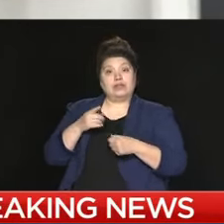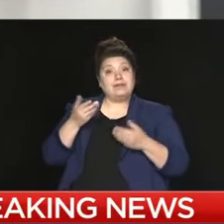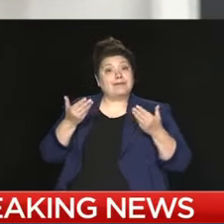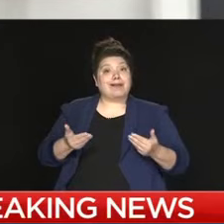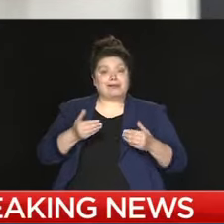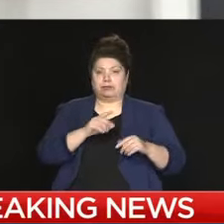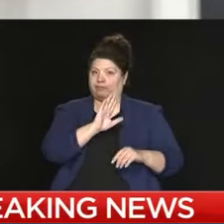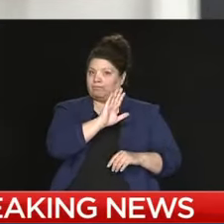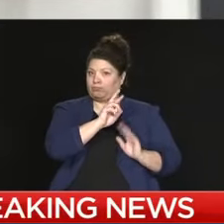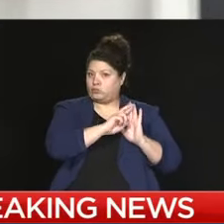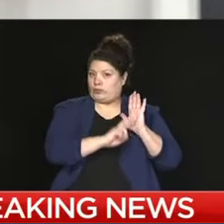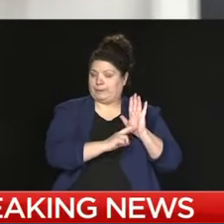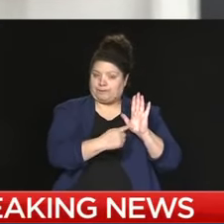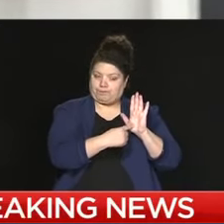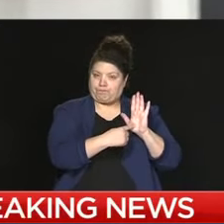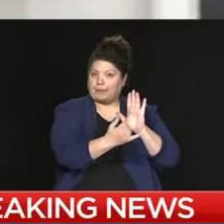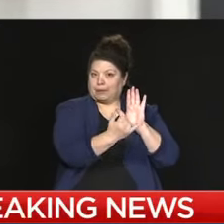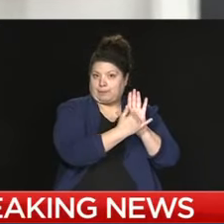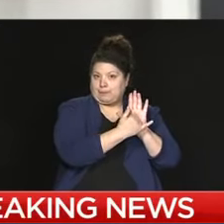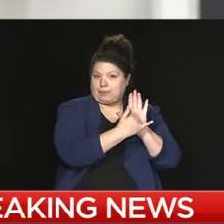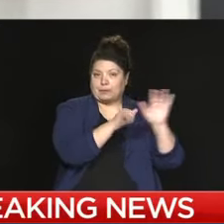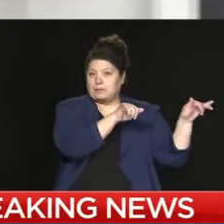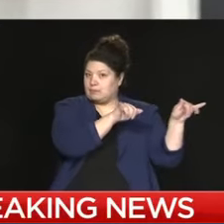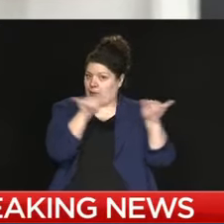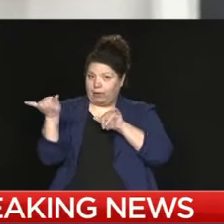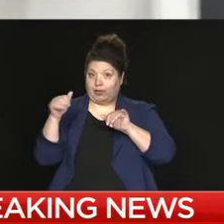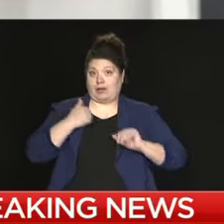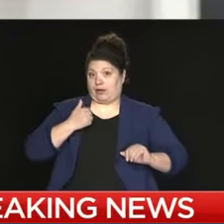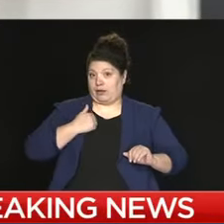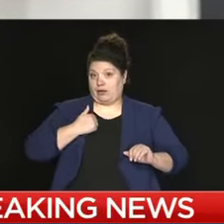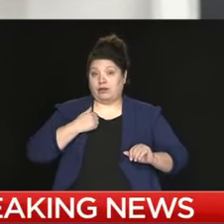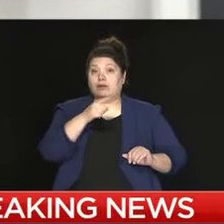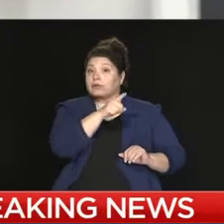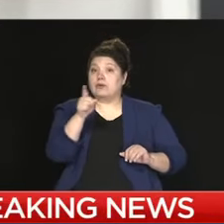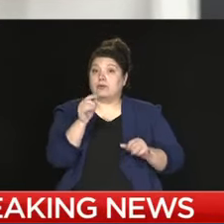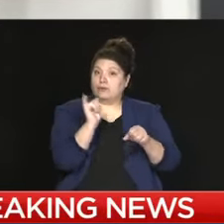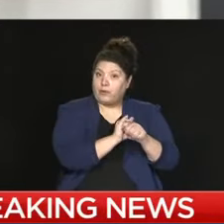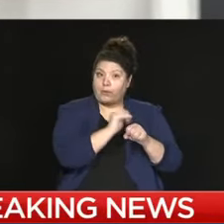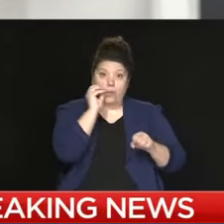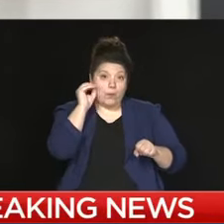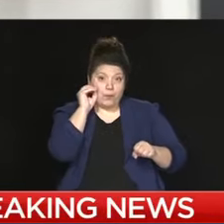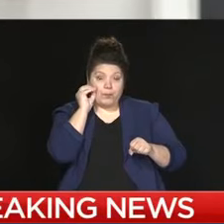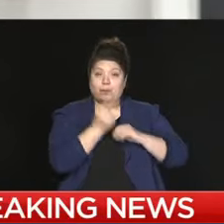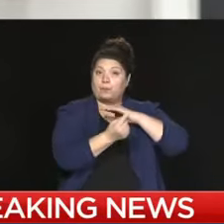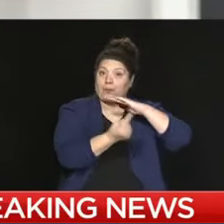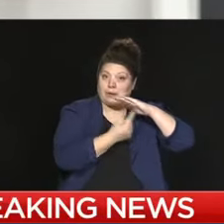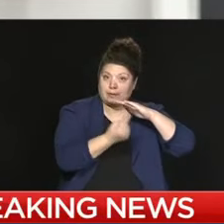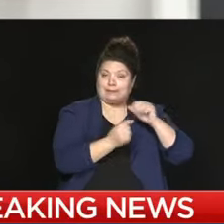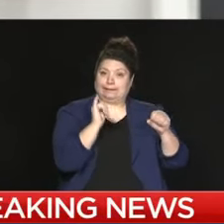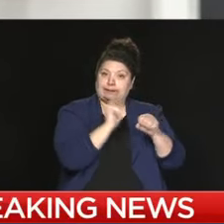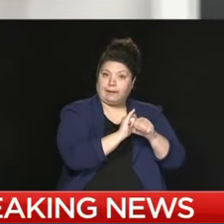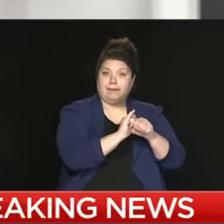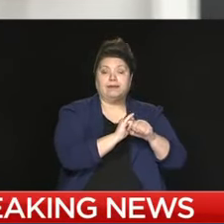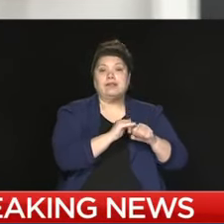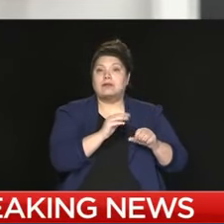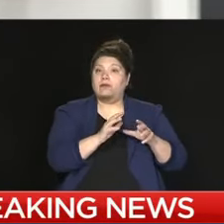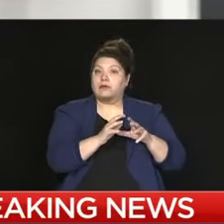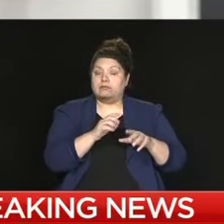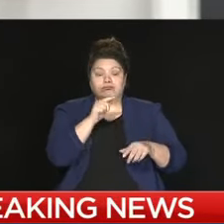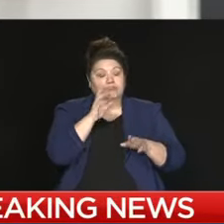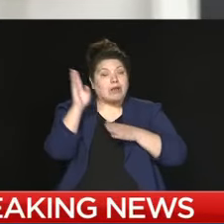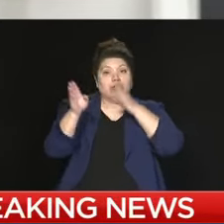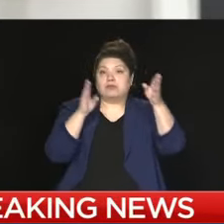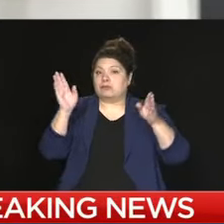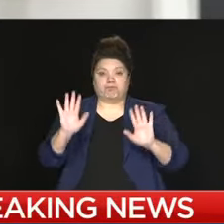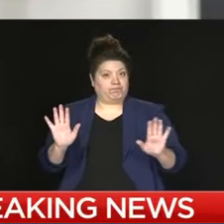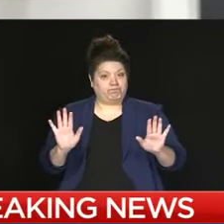all Canadians. No matter where you live, you should be staying home as much as you possibly can. You should be washing